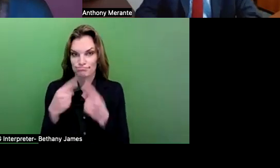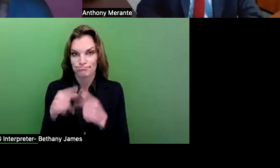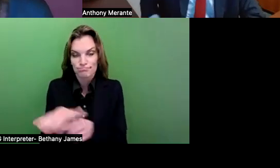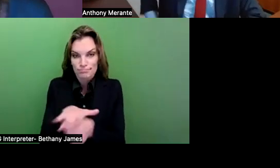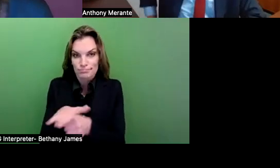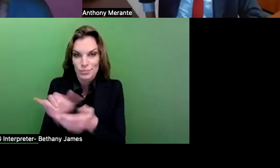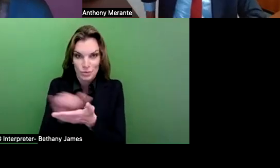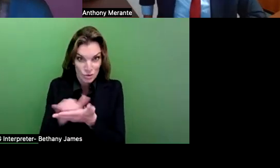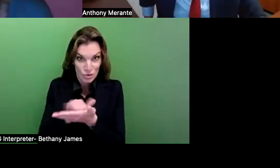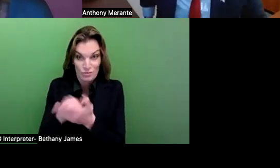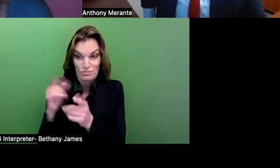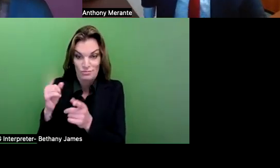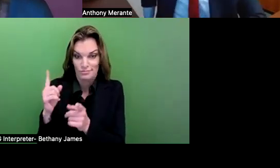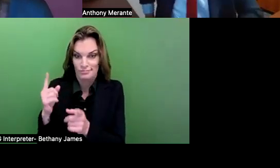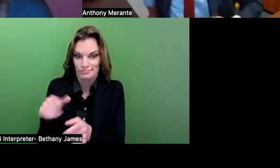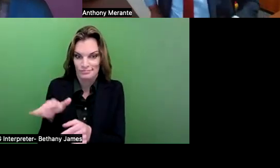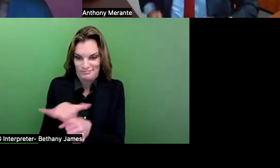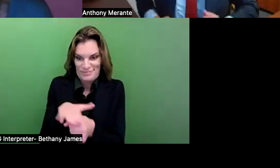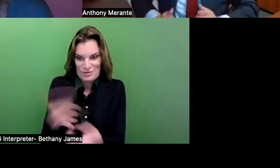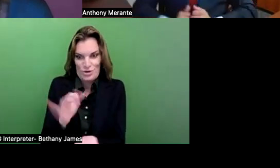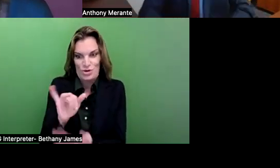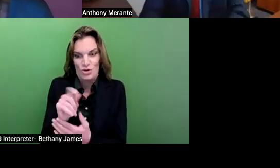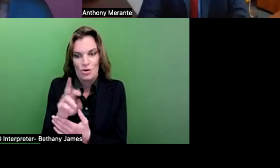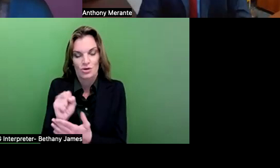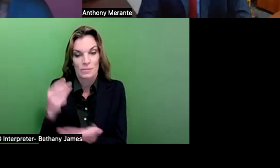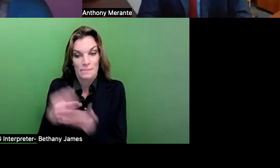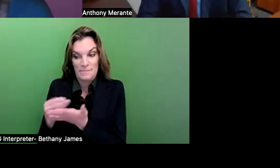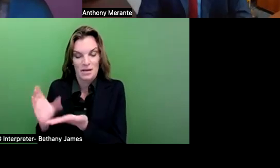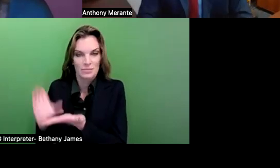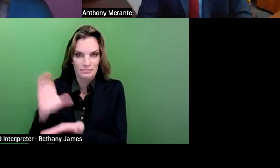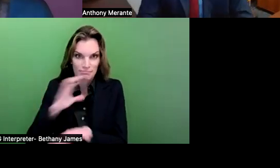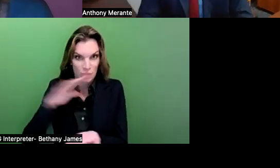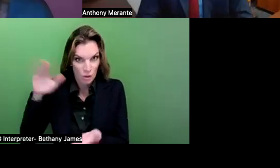long time, and we actually get less funding than